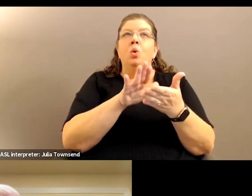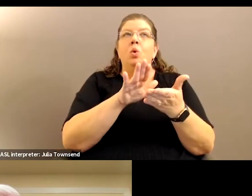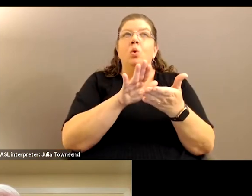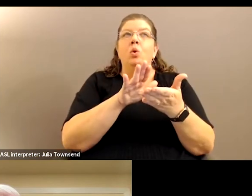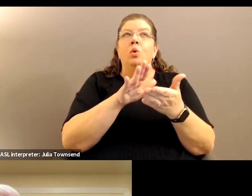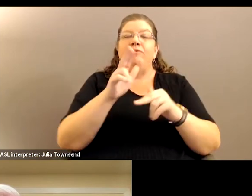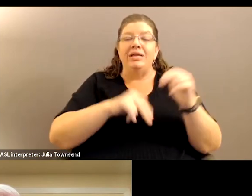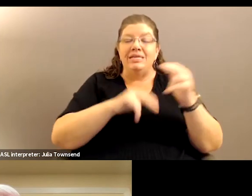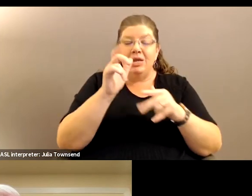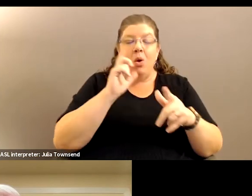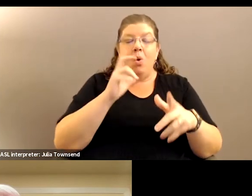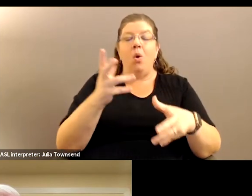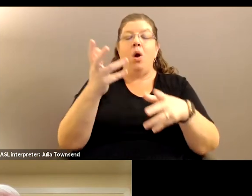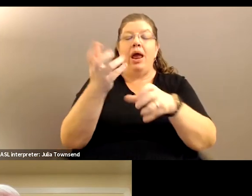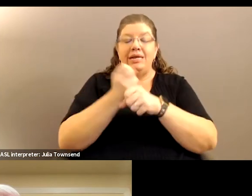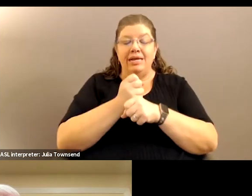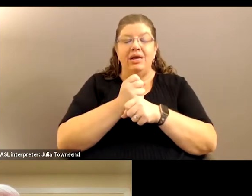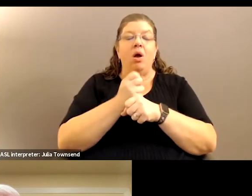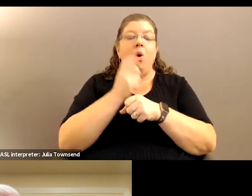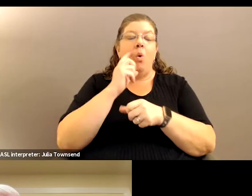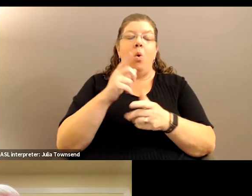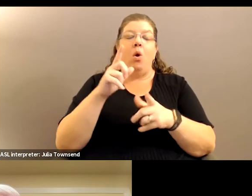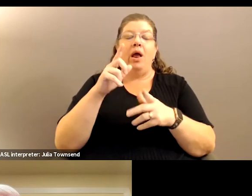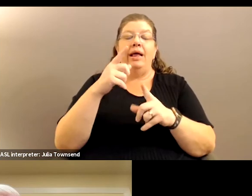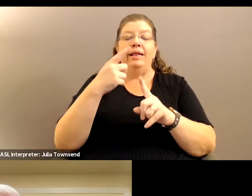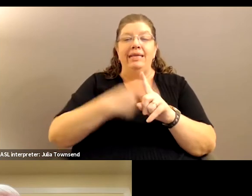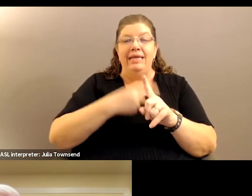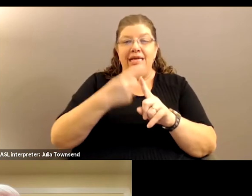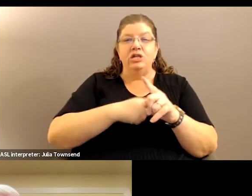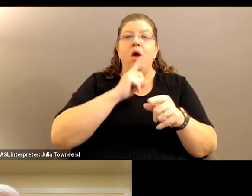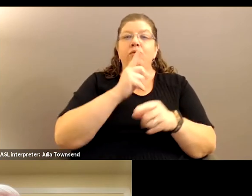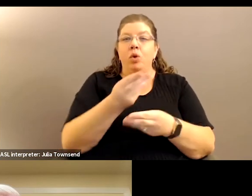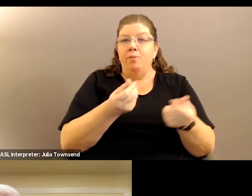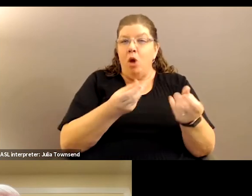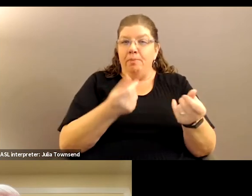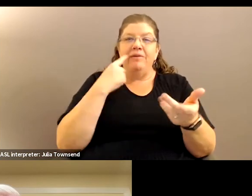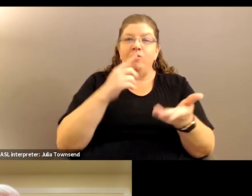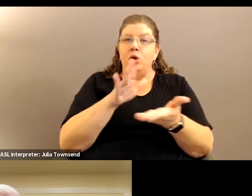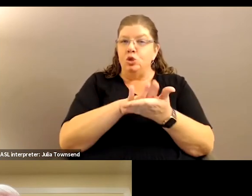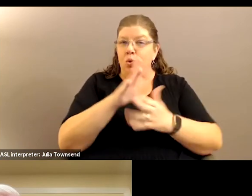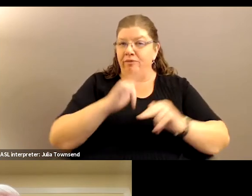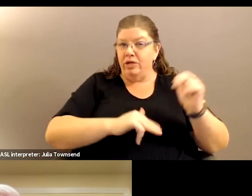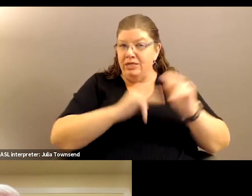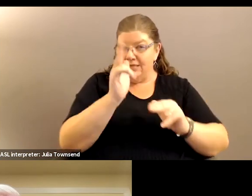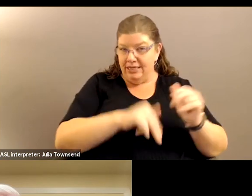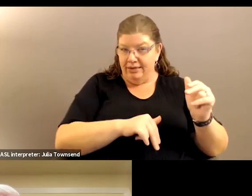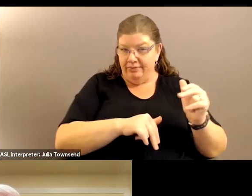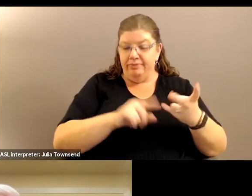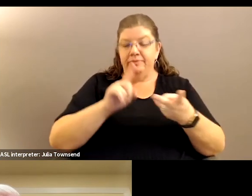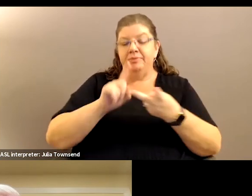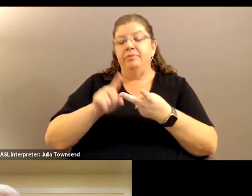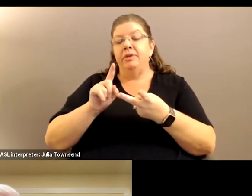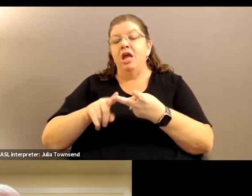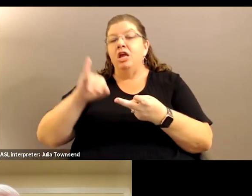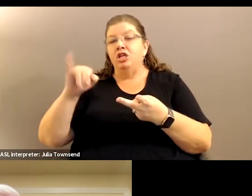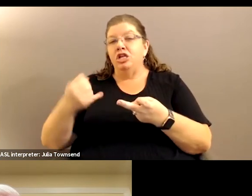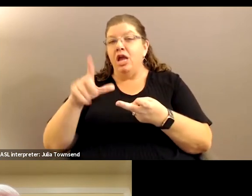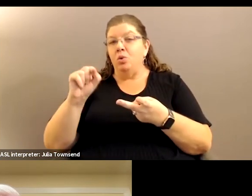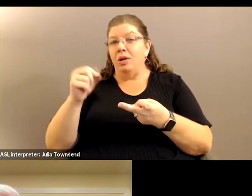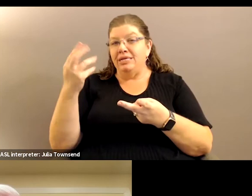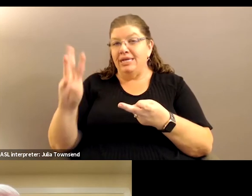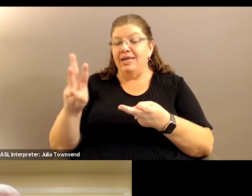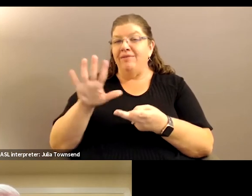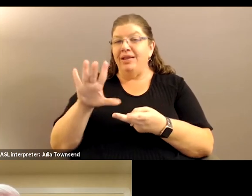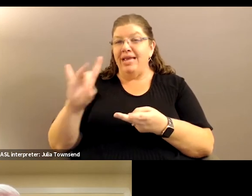acquisition or lease of real property for school facilities bond measure j 2016 a 58 million